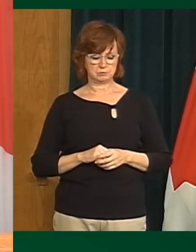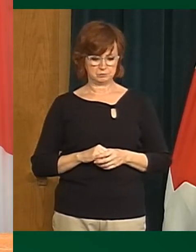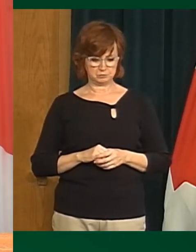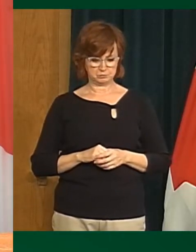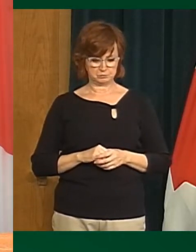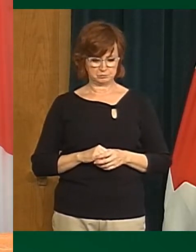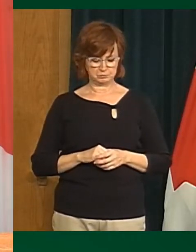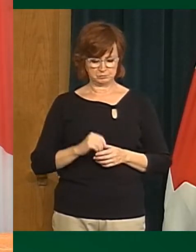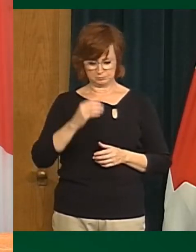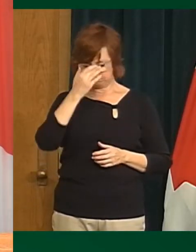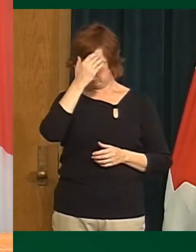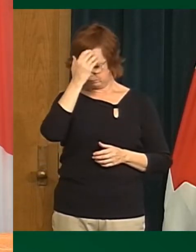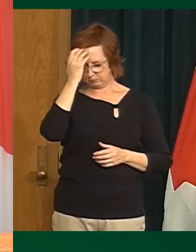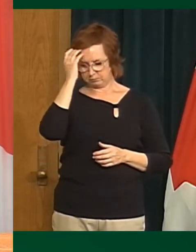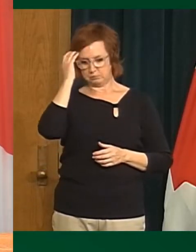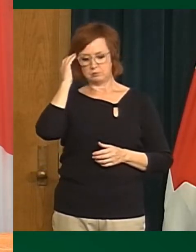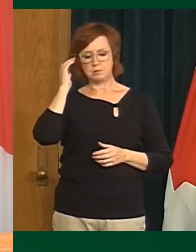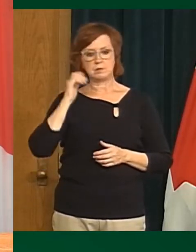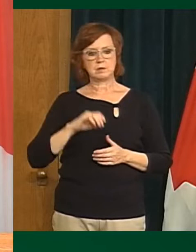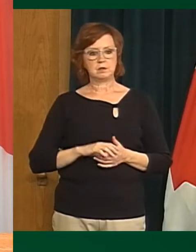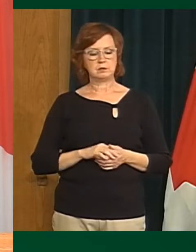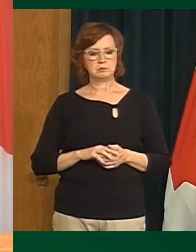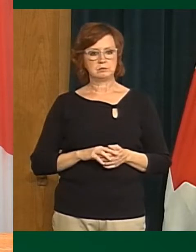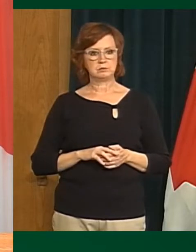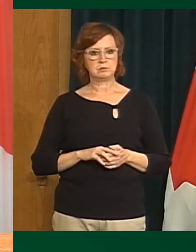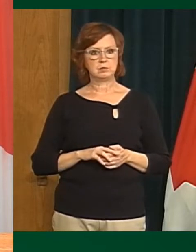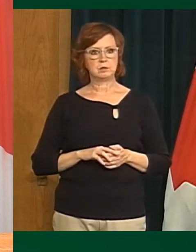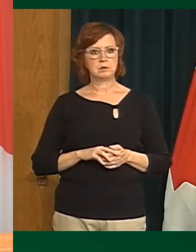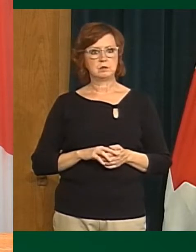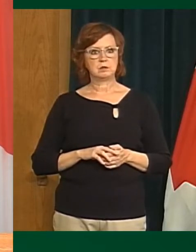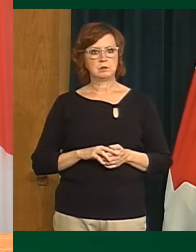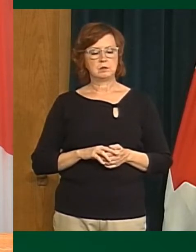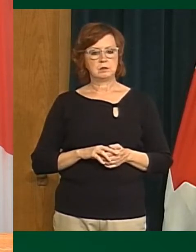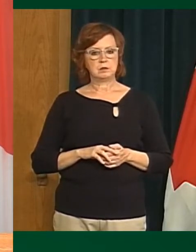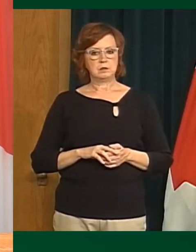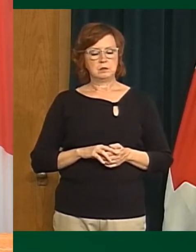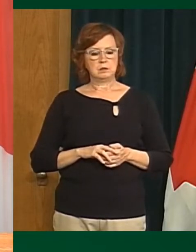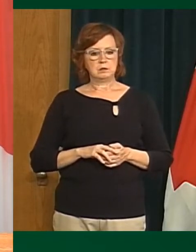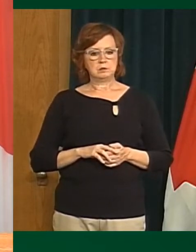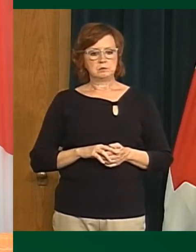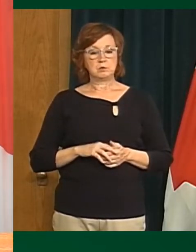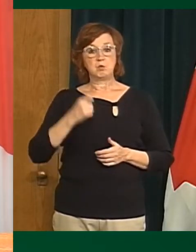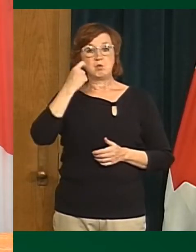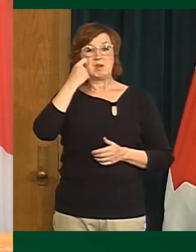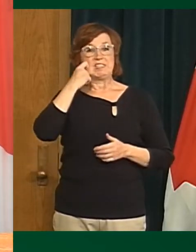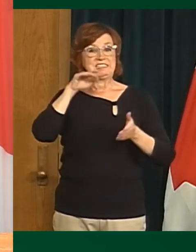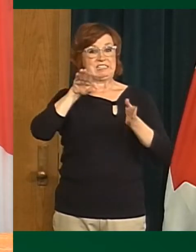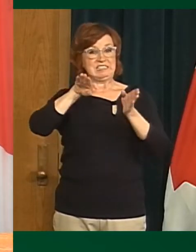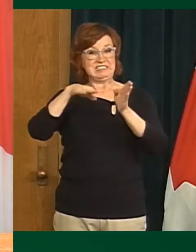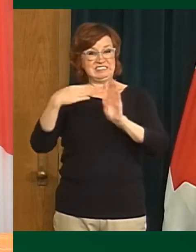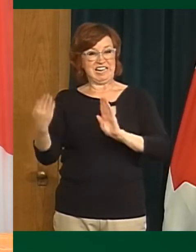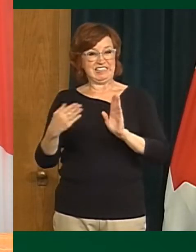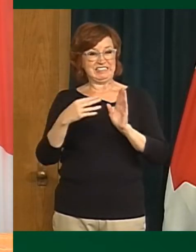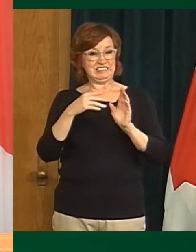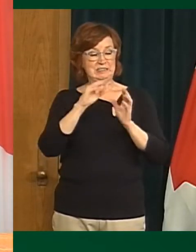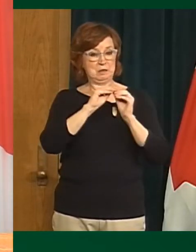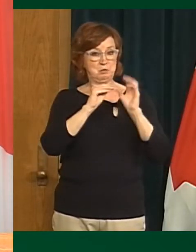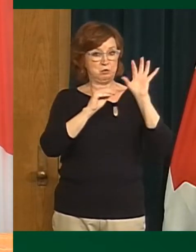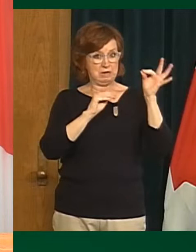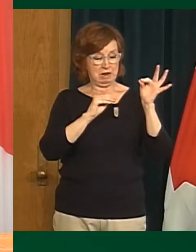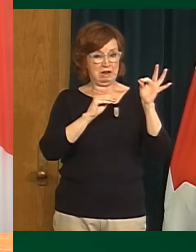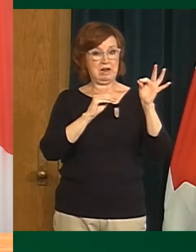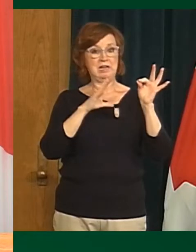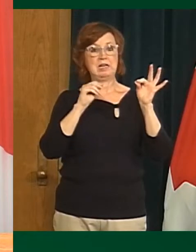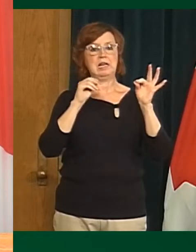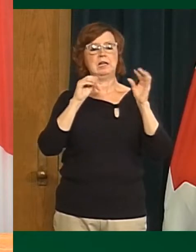people that have died or were announced as deaths today from COVID-19, were they admitted to hospital prior to dying?